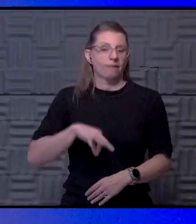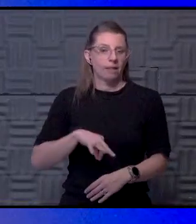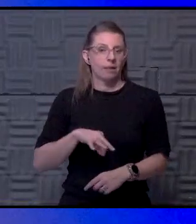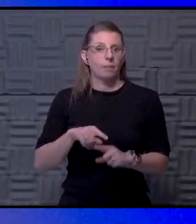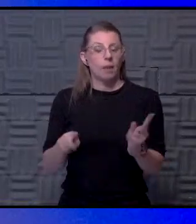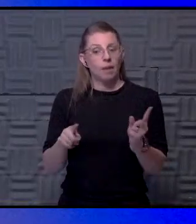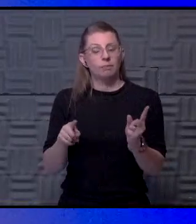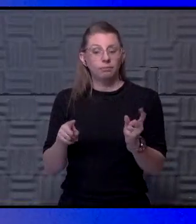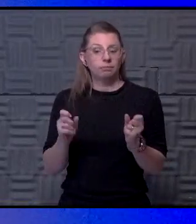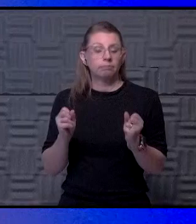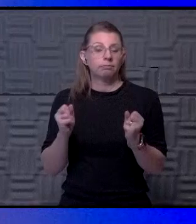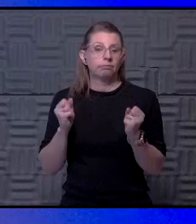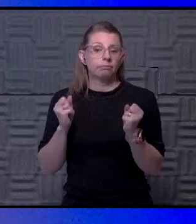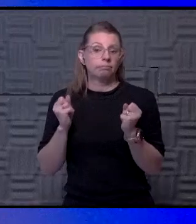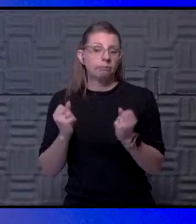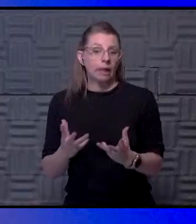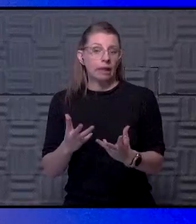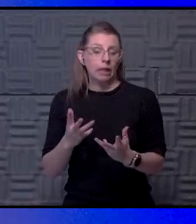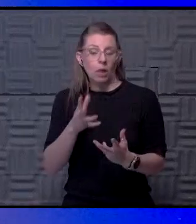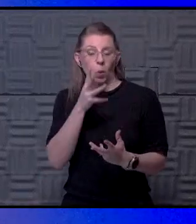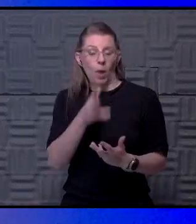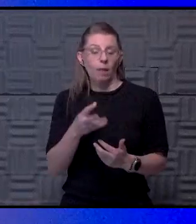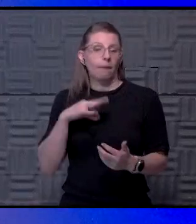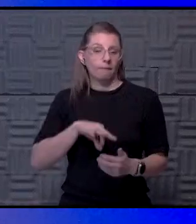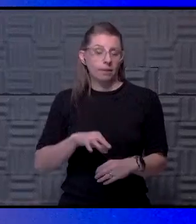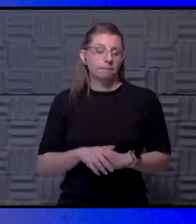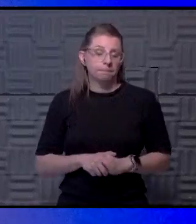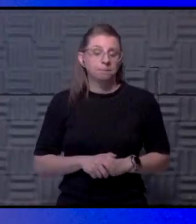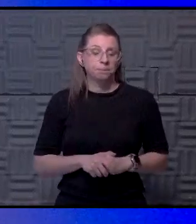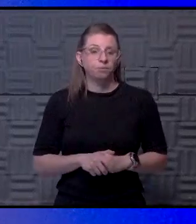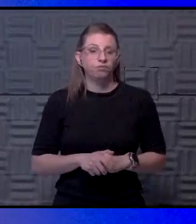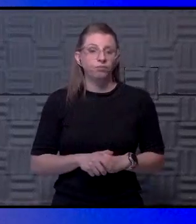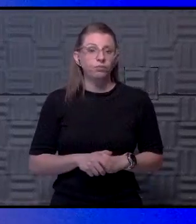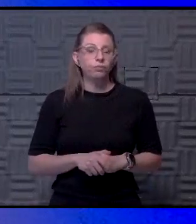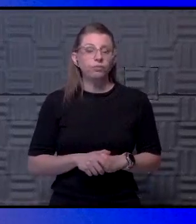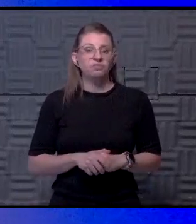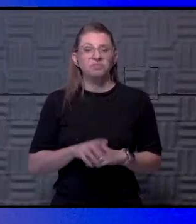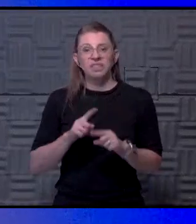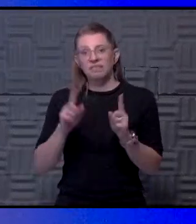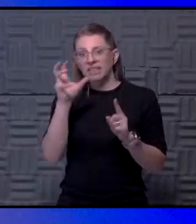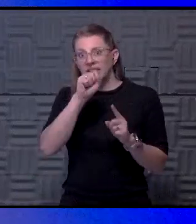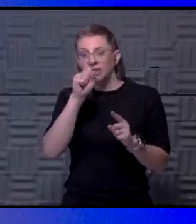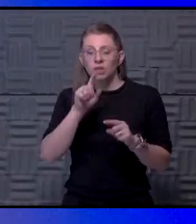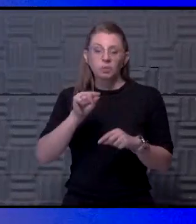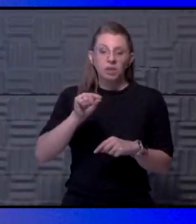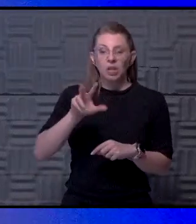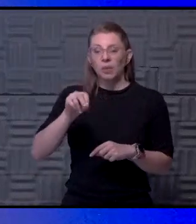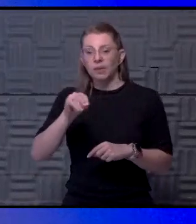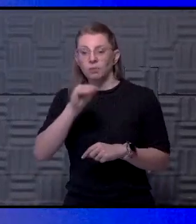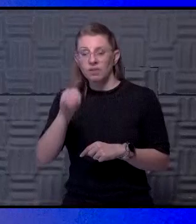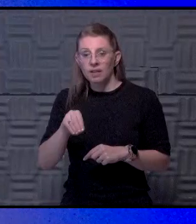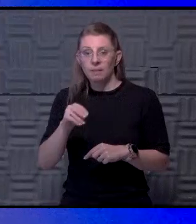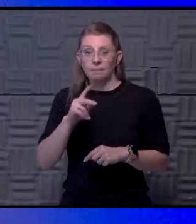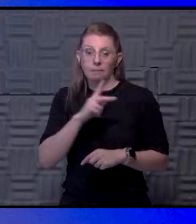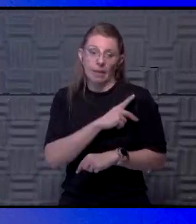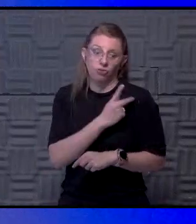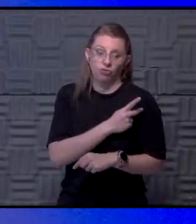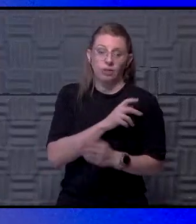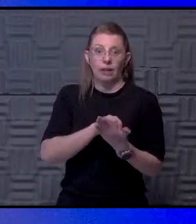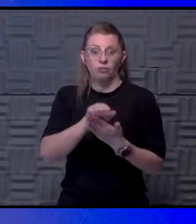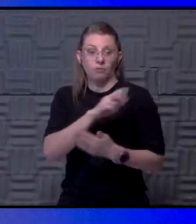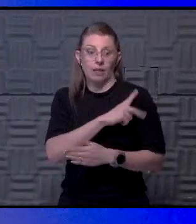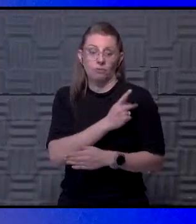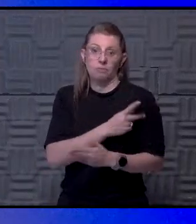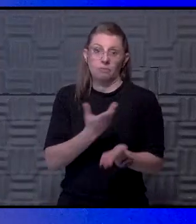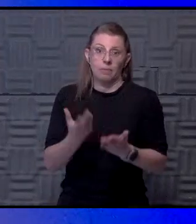probably a significant number of patients. There's different estimates, but some say 20%, 30% of patients that cancer patients that